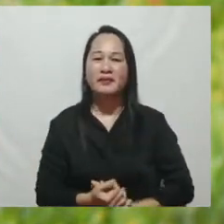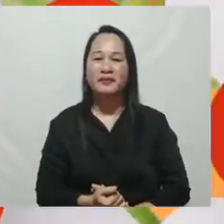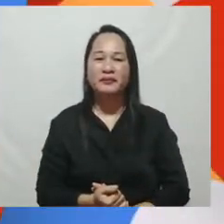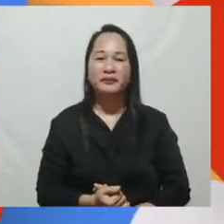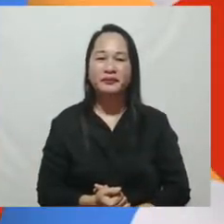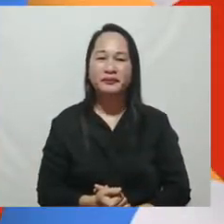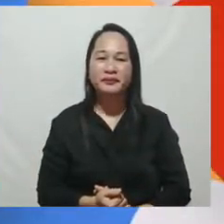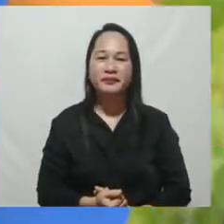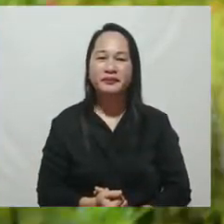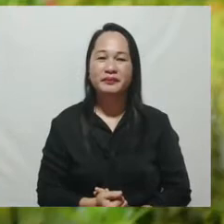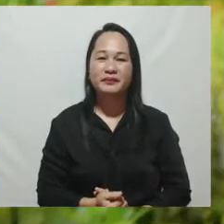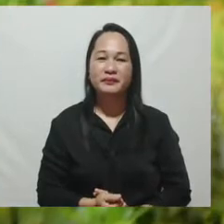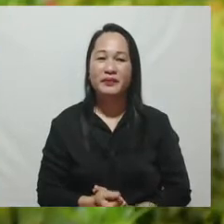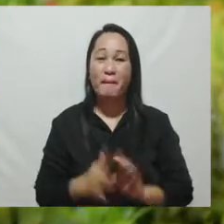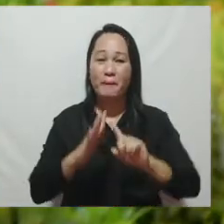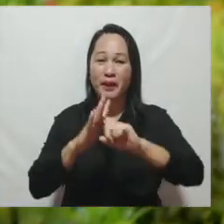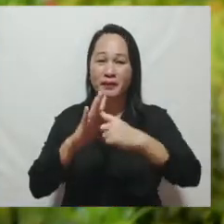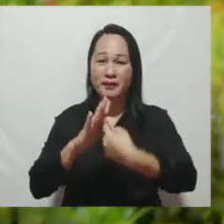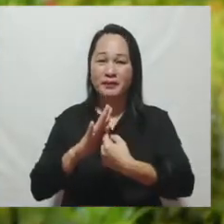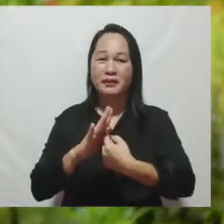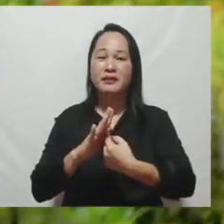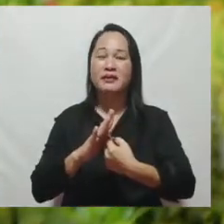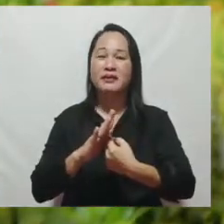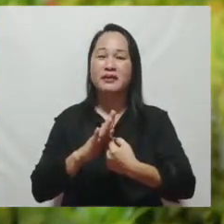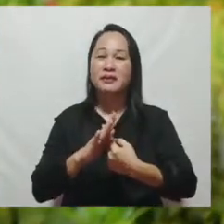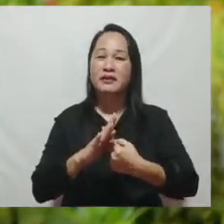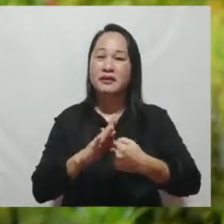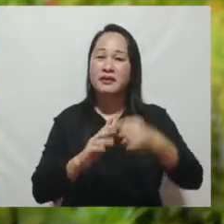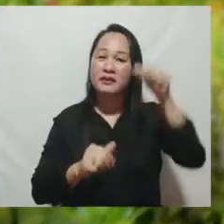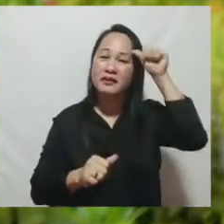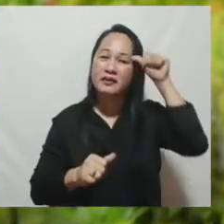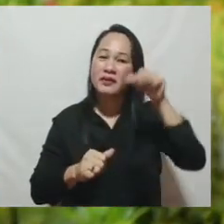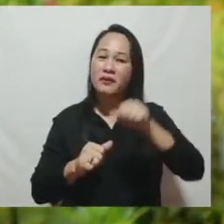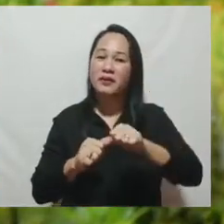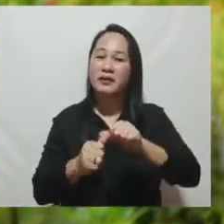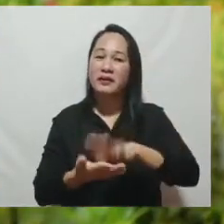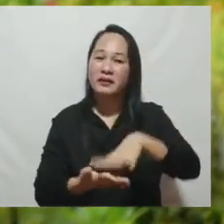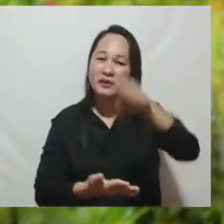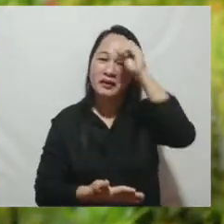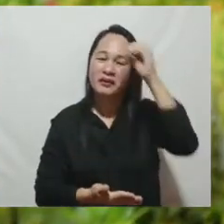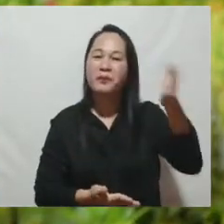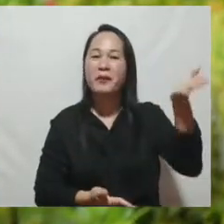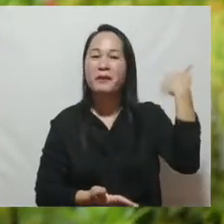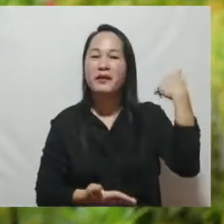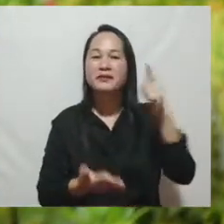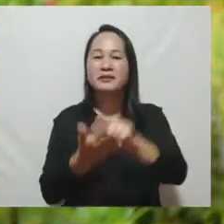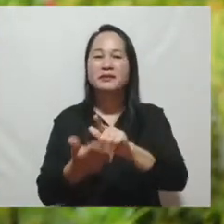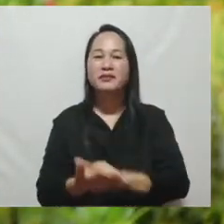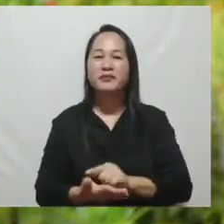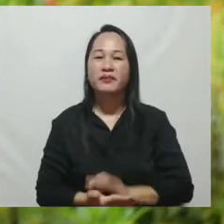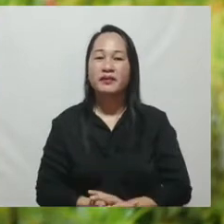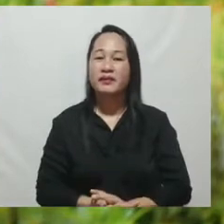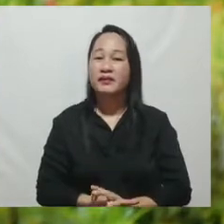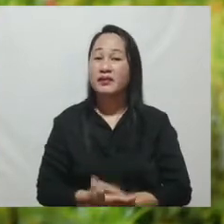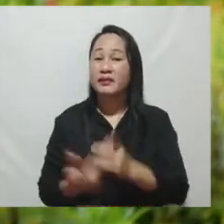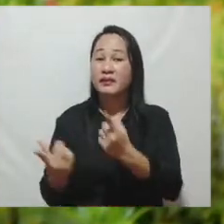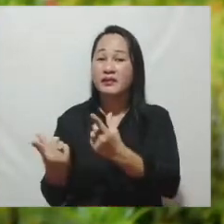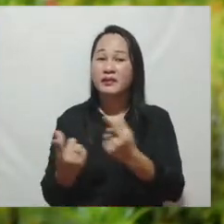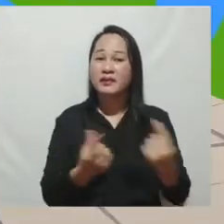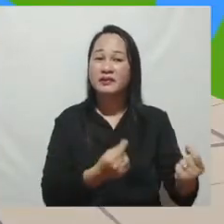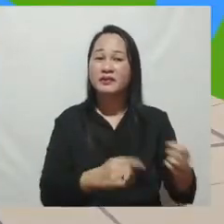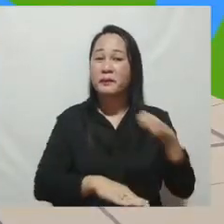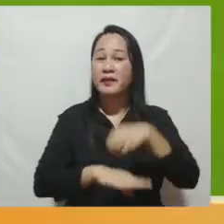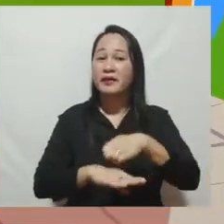correctly. To begin, let us recall what we have learned from our past episode. Let's